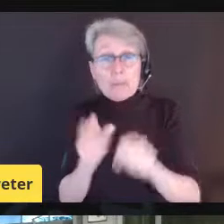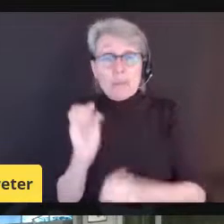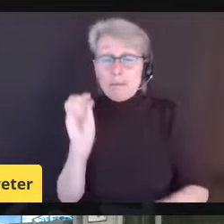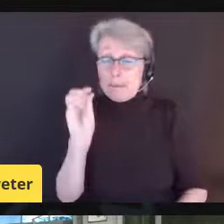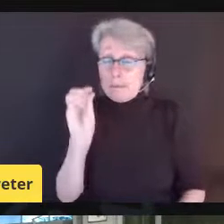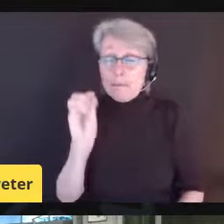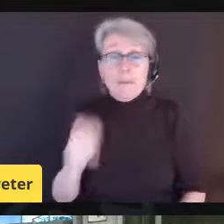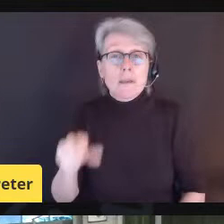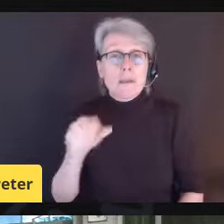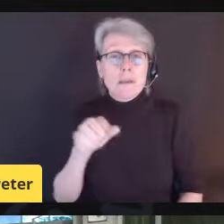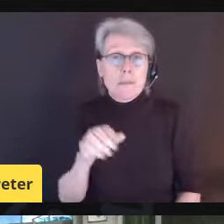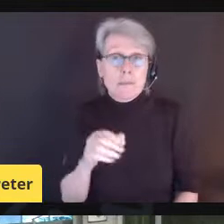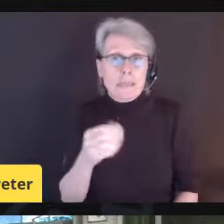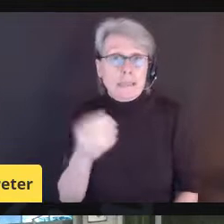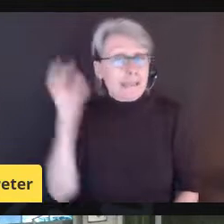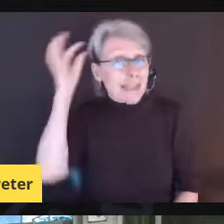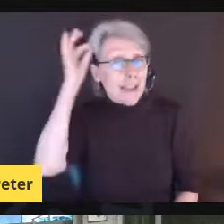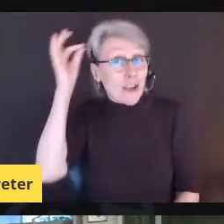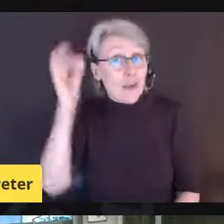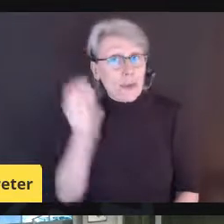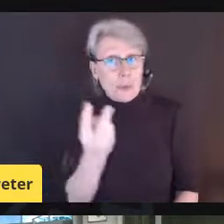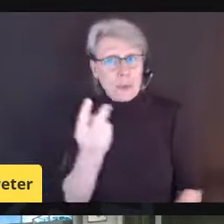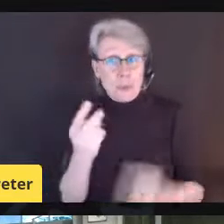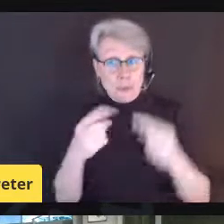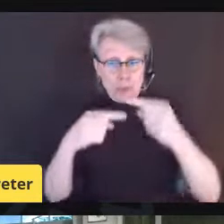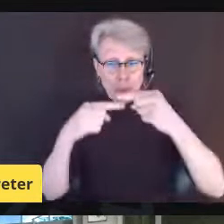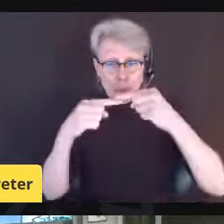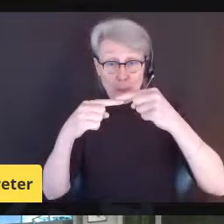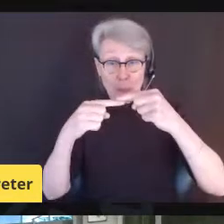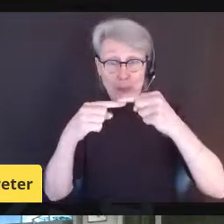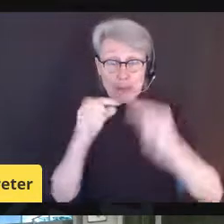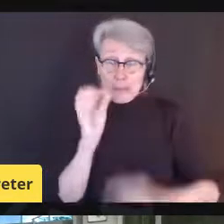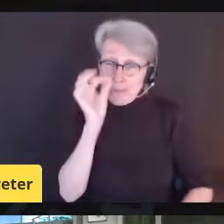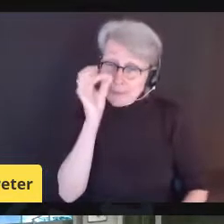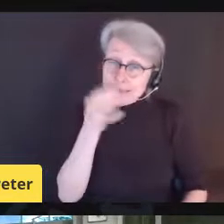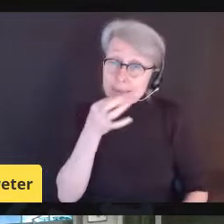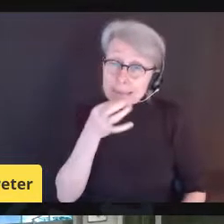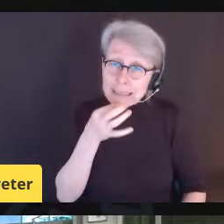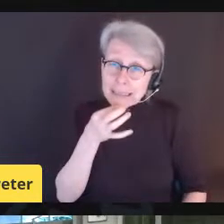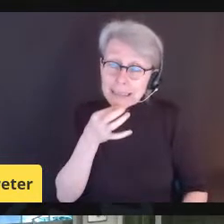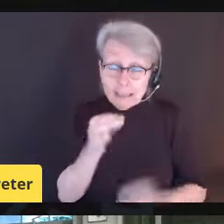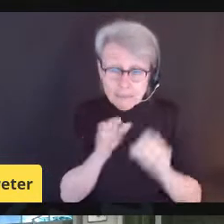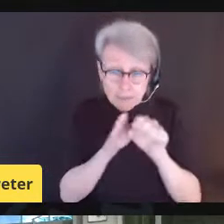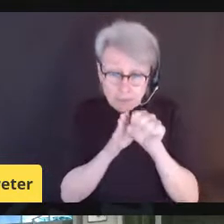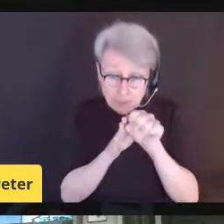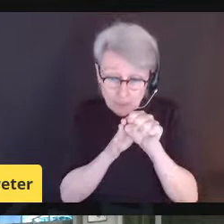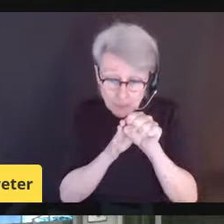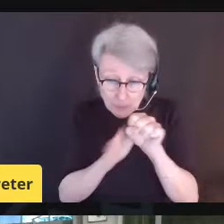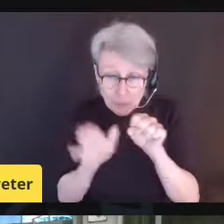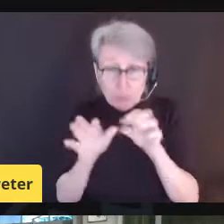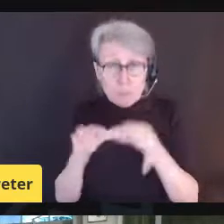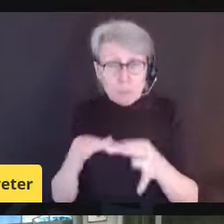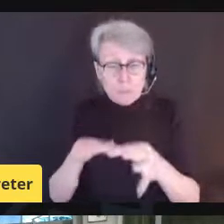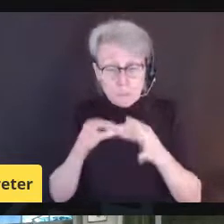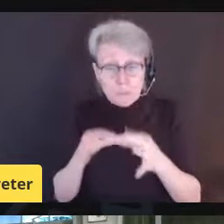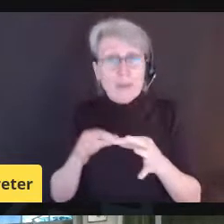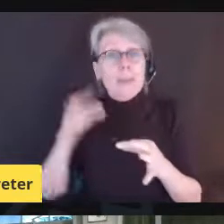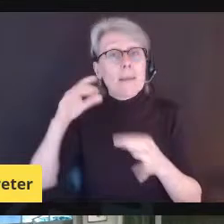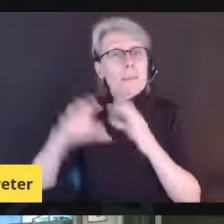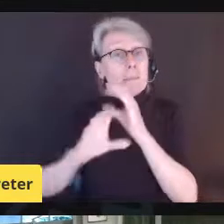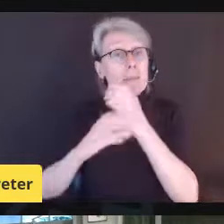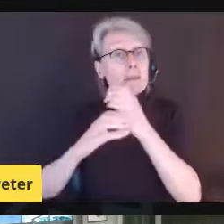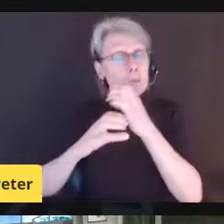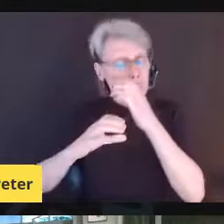which is the thickness of two hair strands on top of each other. So very, very, very thin. And then you use really high-powered